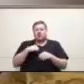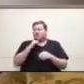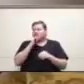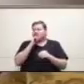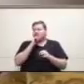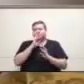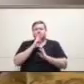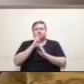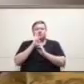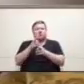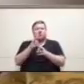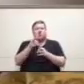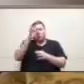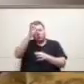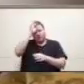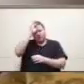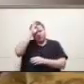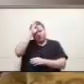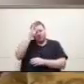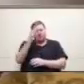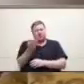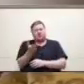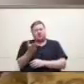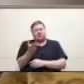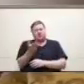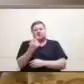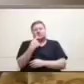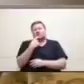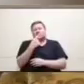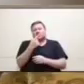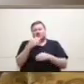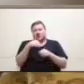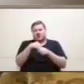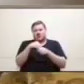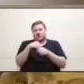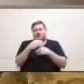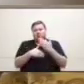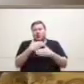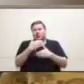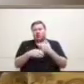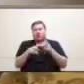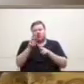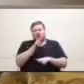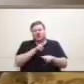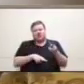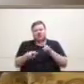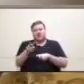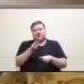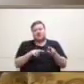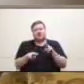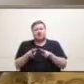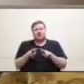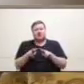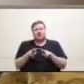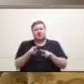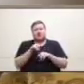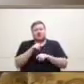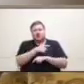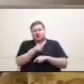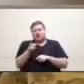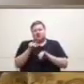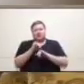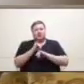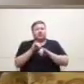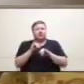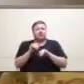to SAPS. And then it said that you are in a process of assessment of these cases.